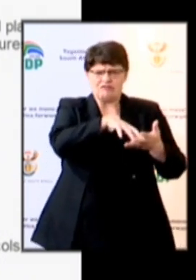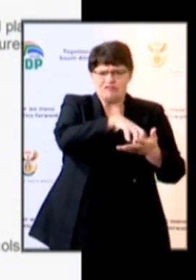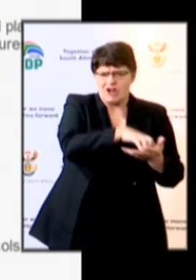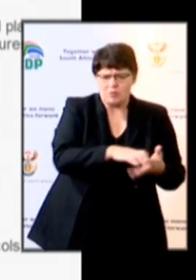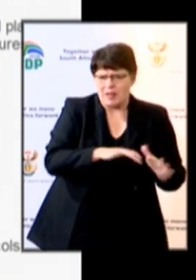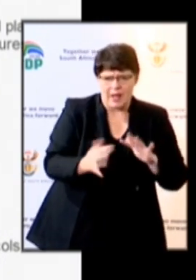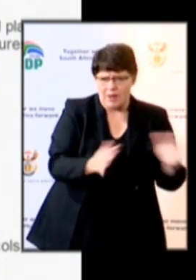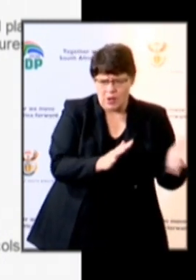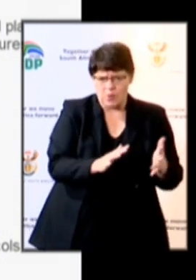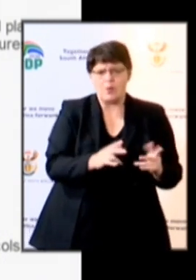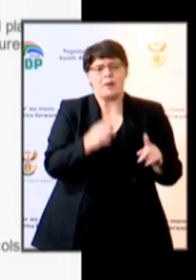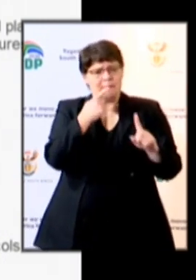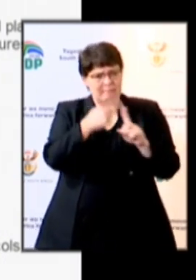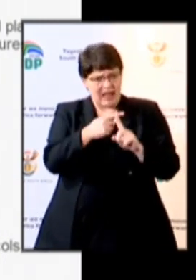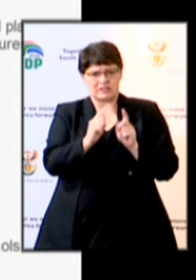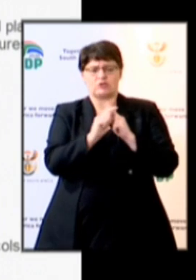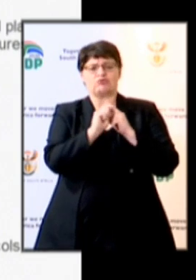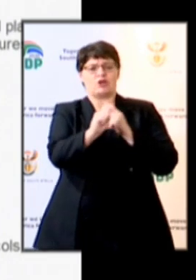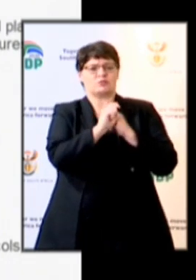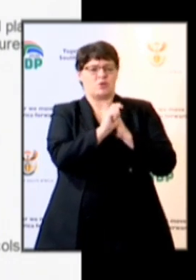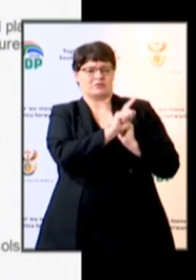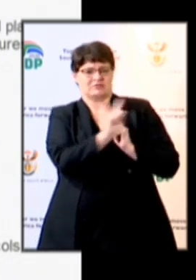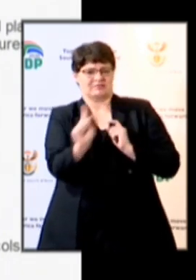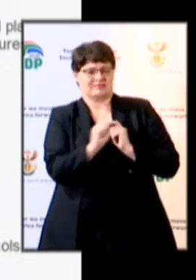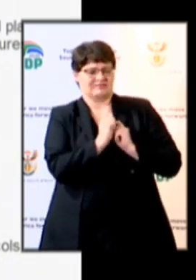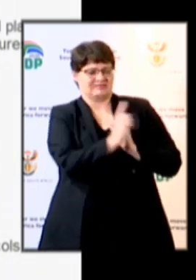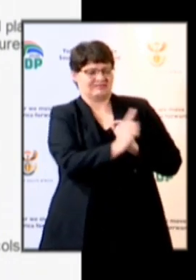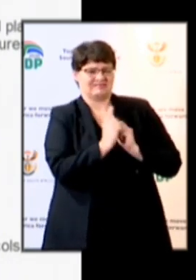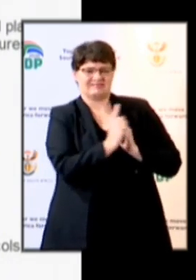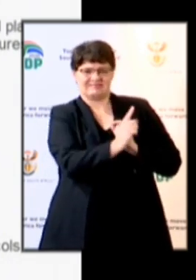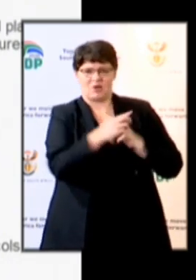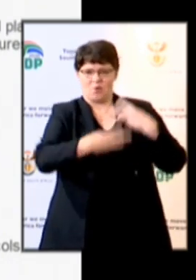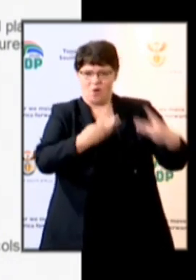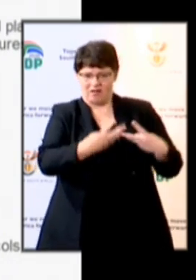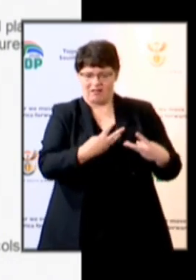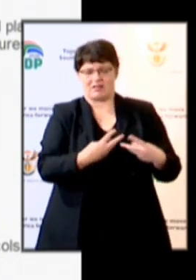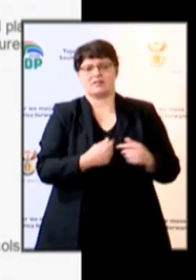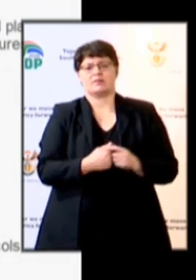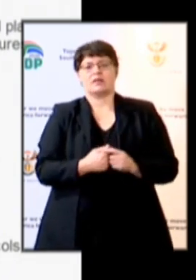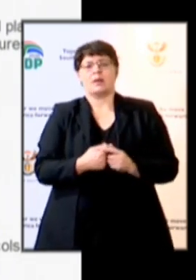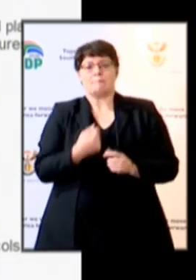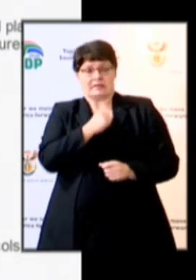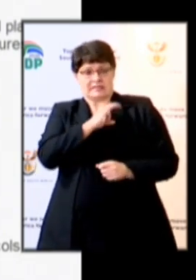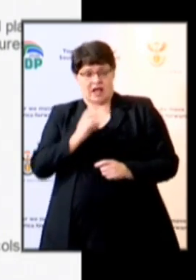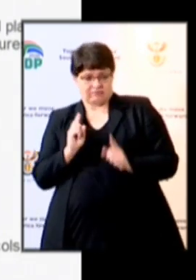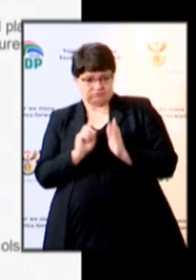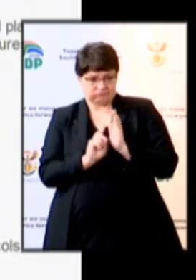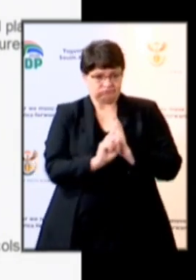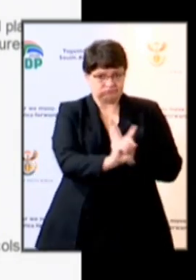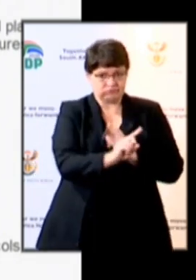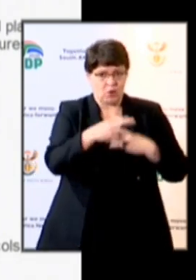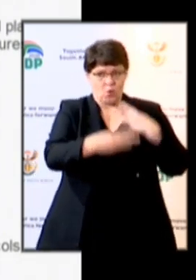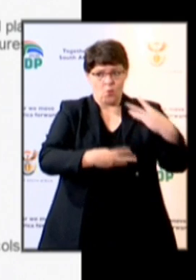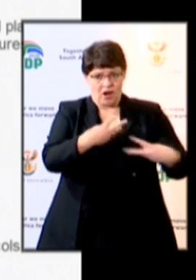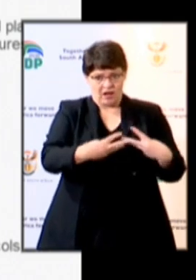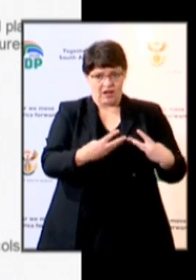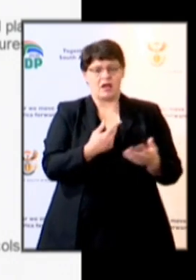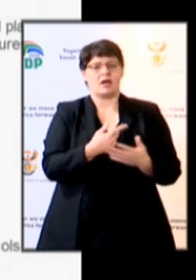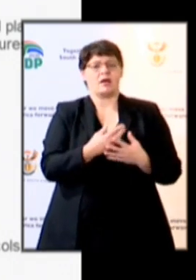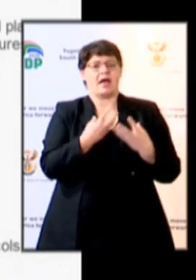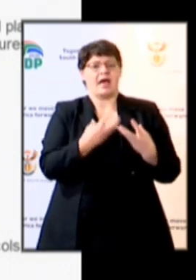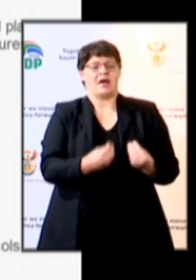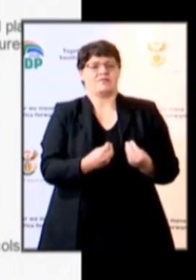employees, screening as you enter the workplace every day, and testing those who may